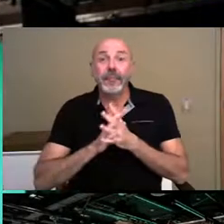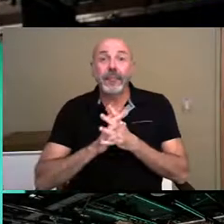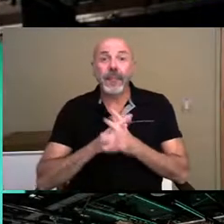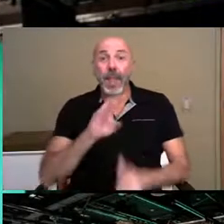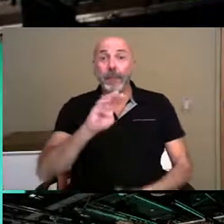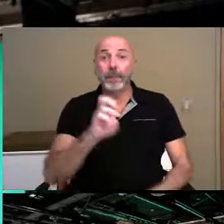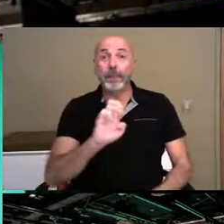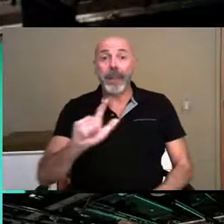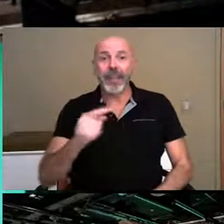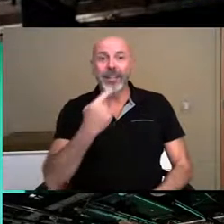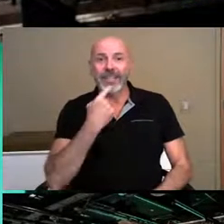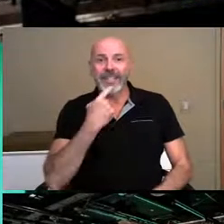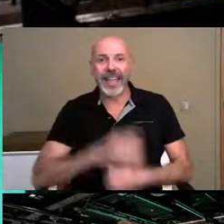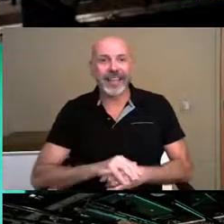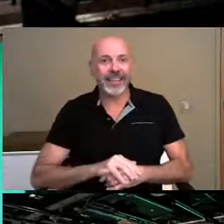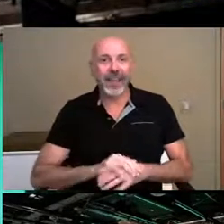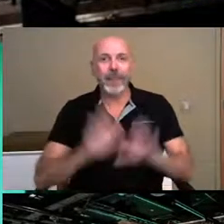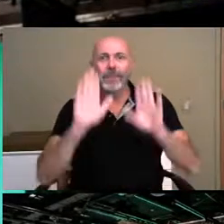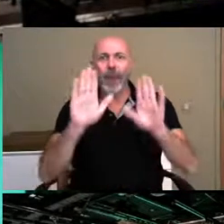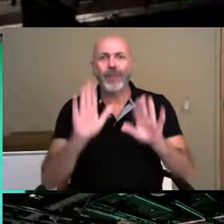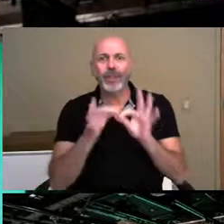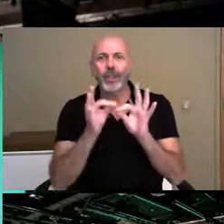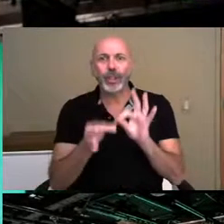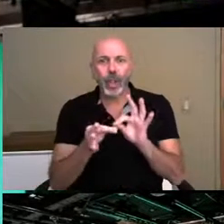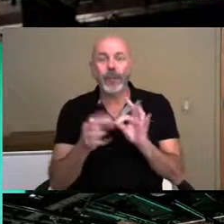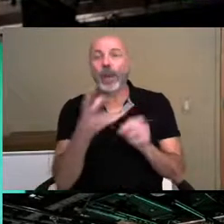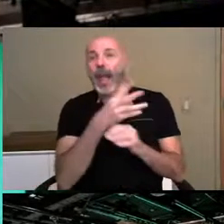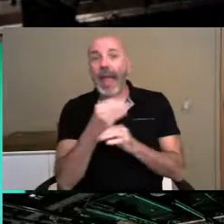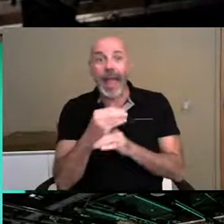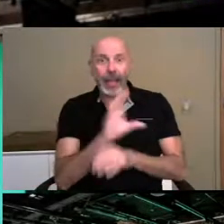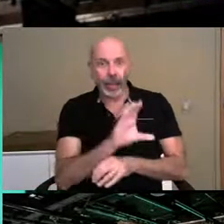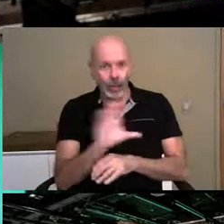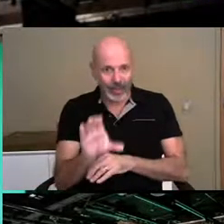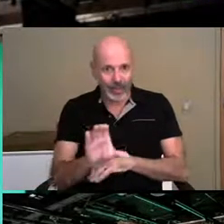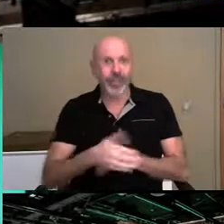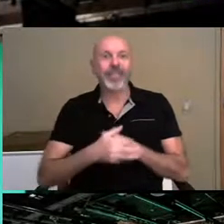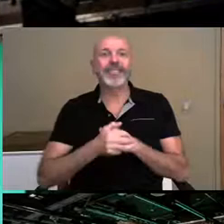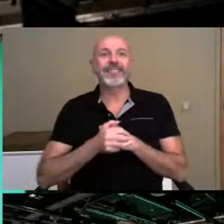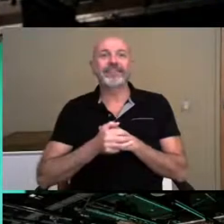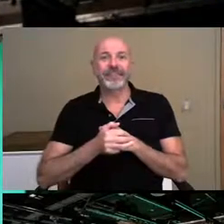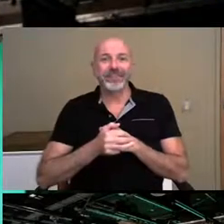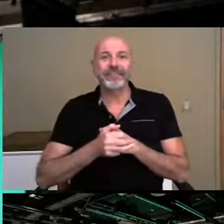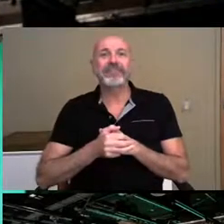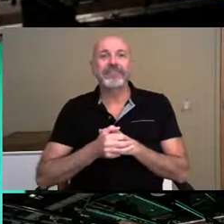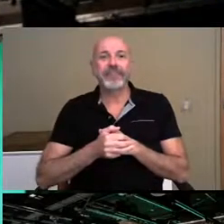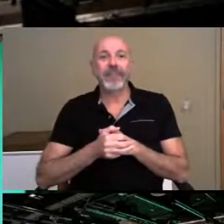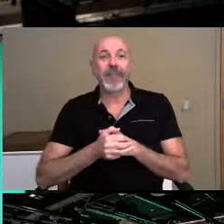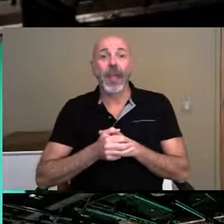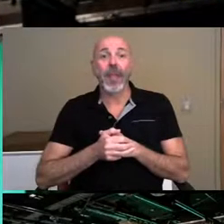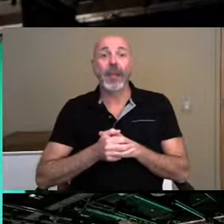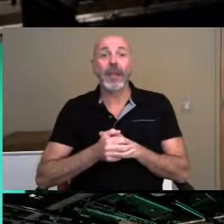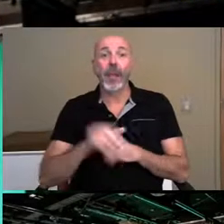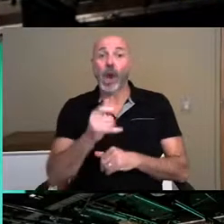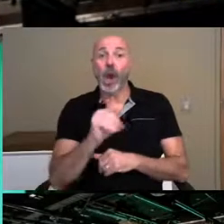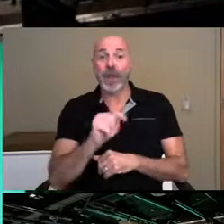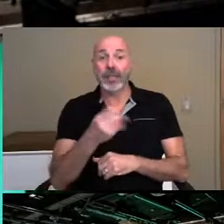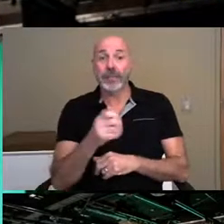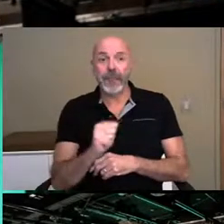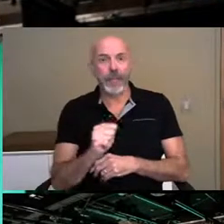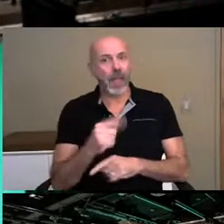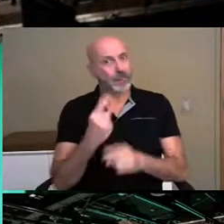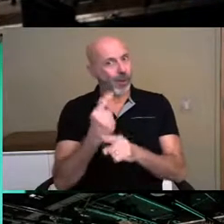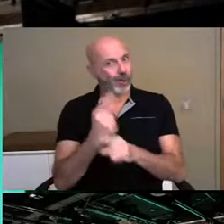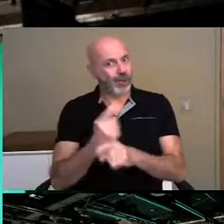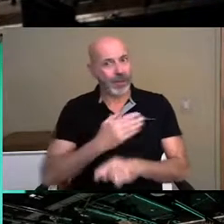Michael said at the top of the show that it's marvelous that we have an interpreter and closed captions. Yeah. Art Smith says,